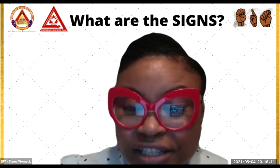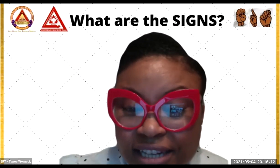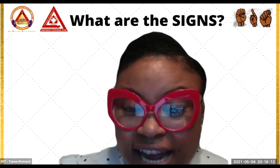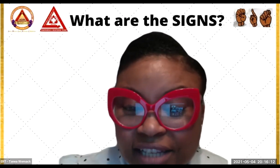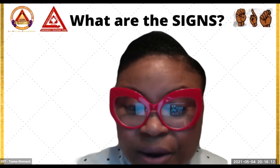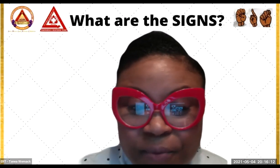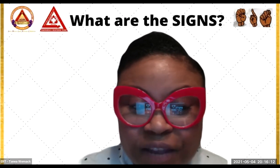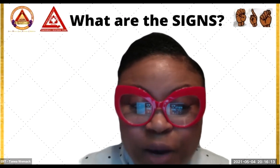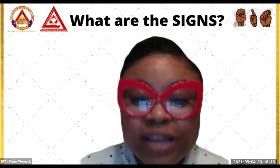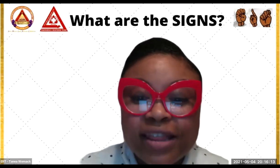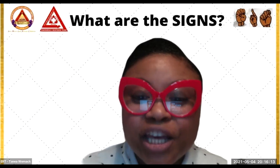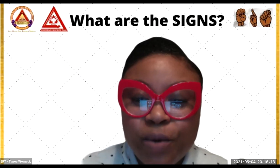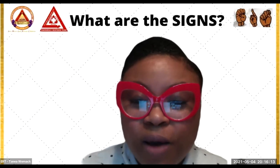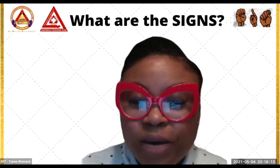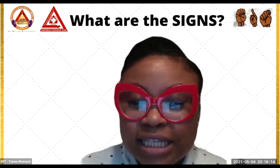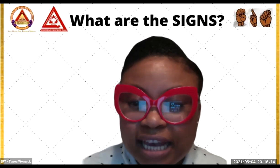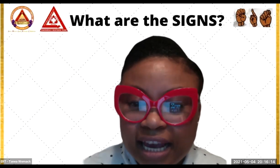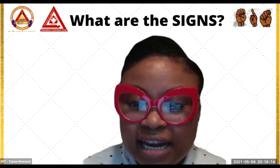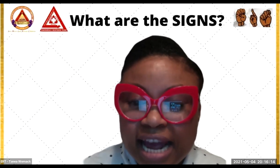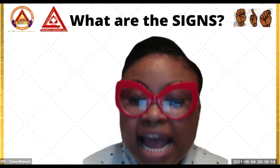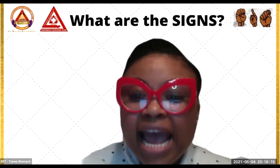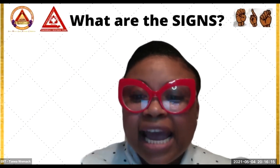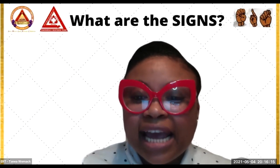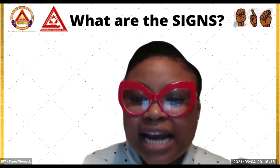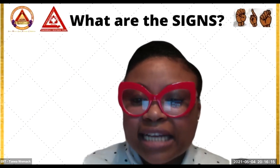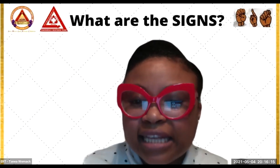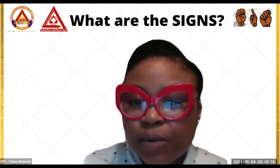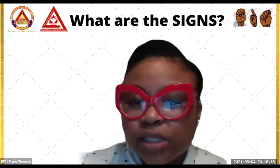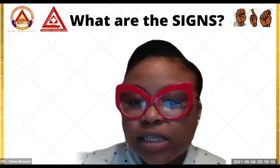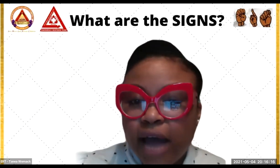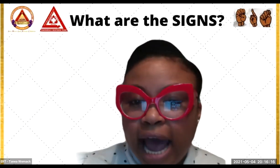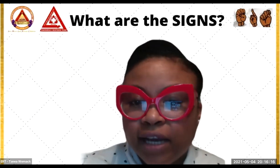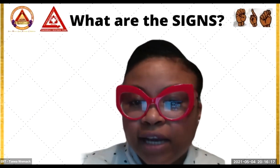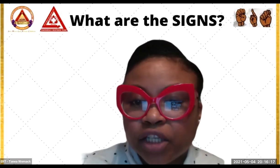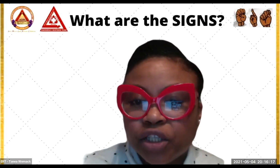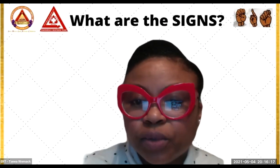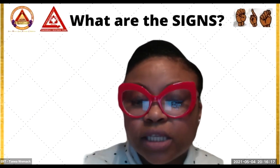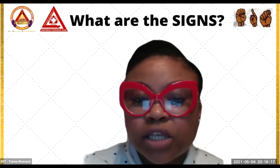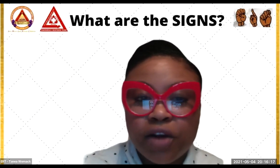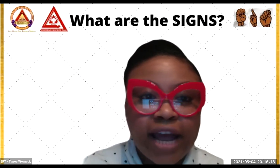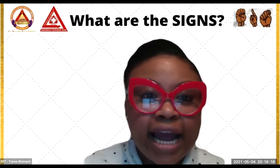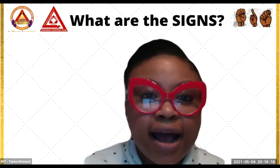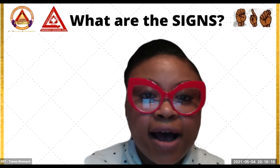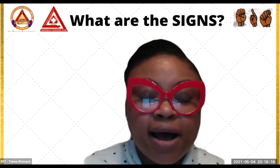educating us here today. So we thank you all once again. And I see that we're still having issues with the